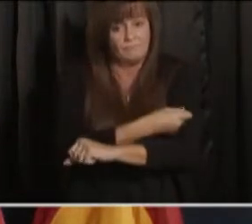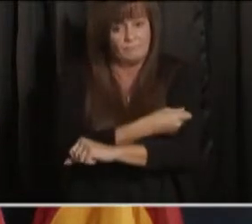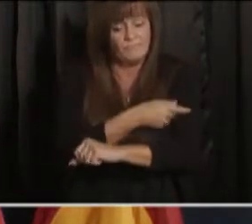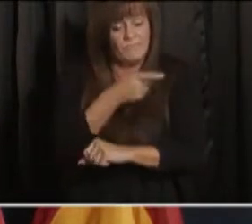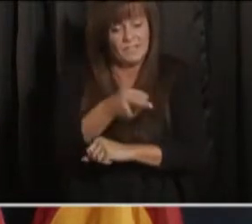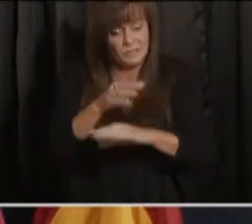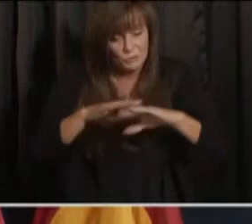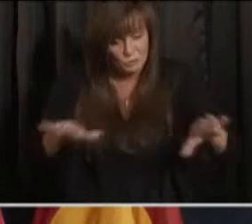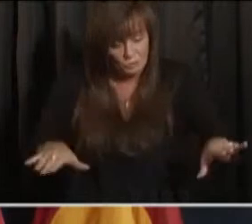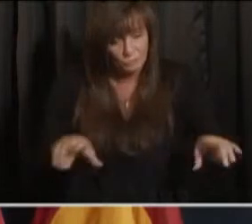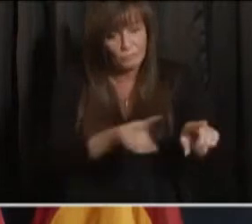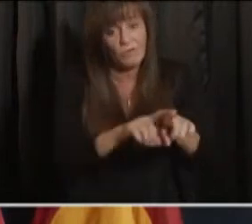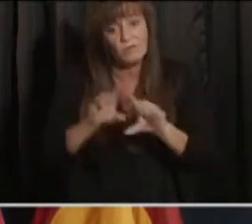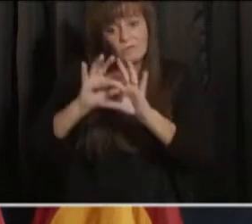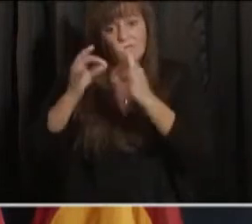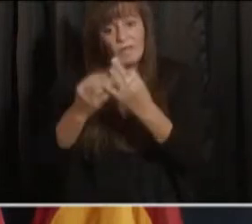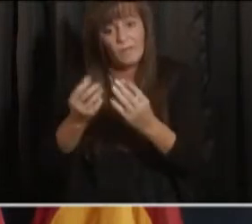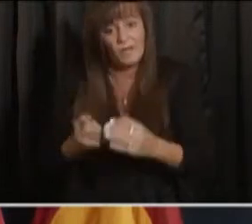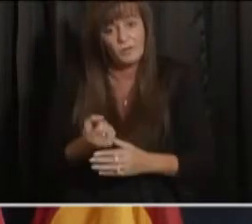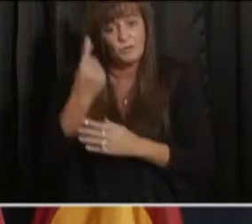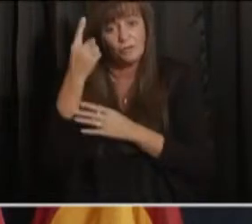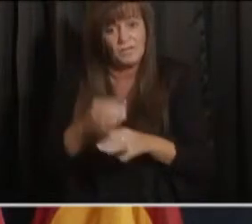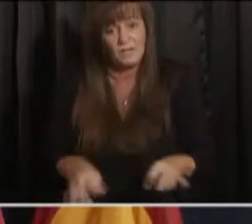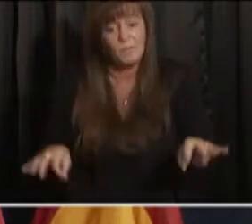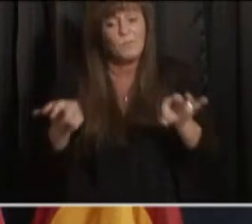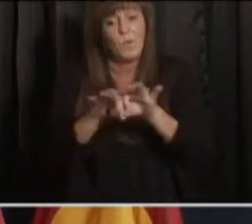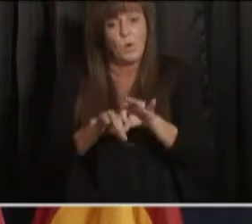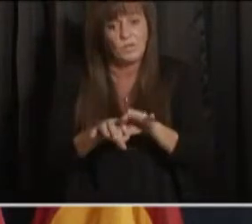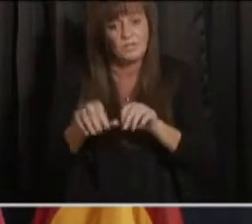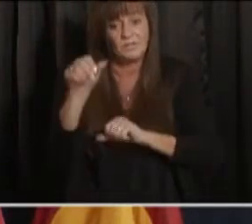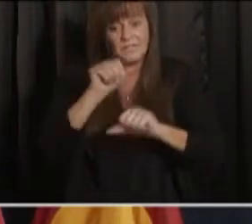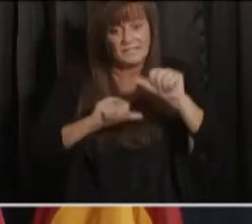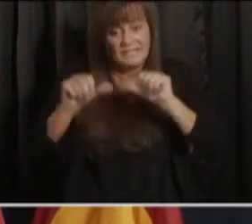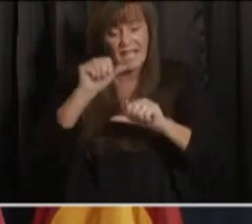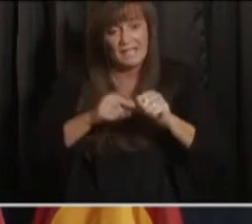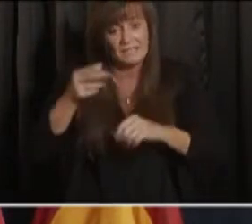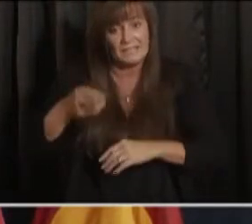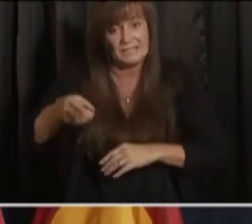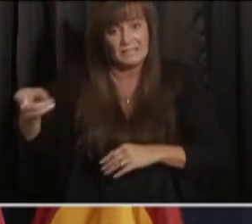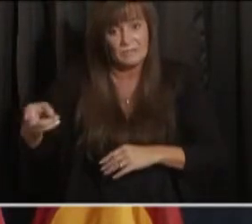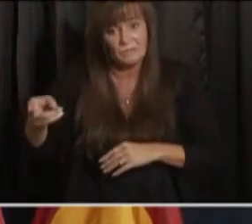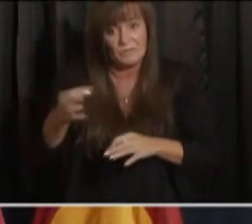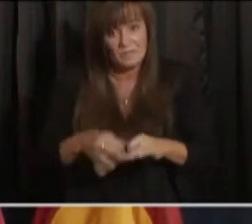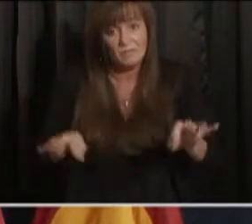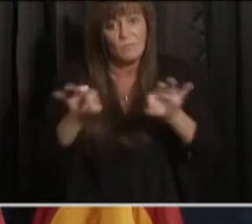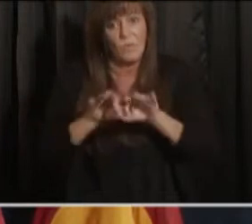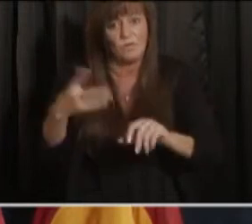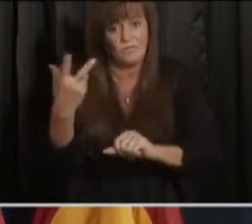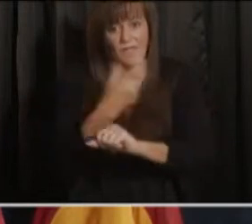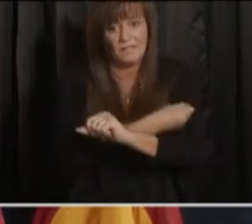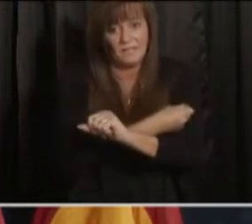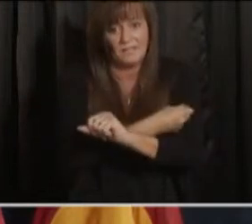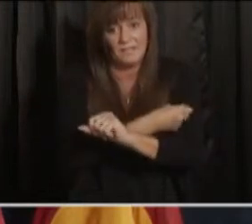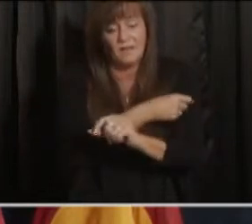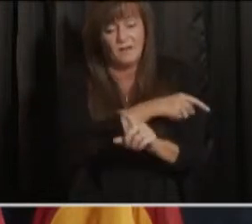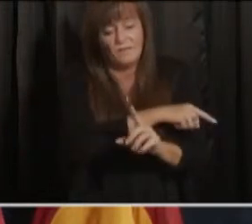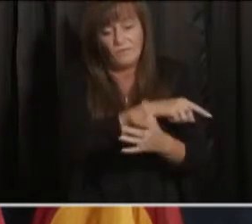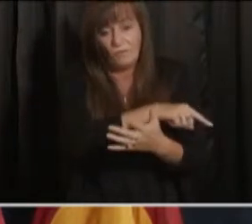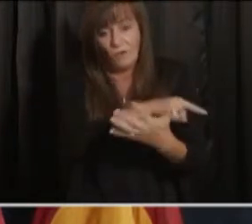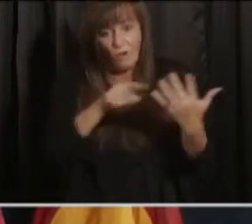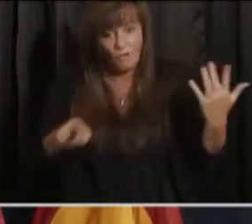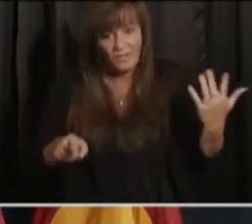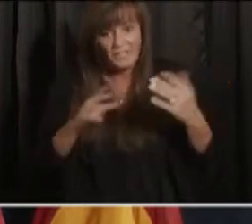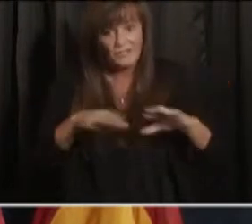of their contribution to science and history and the value of this vaccine. For these kids and all the kids who want to